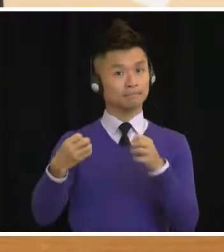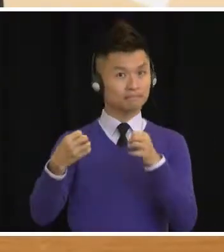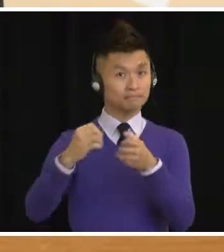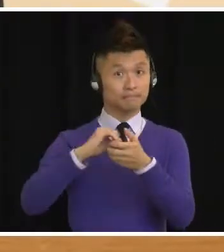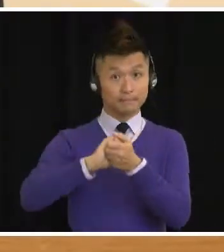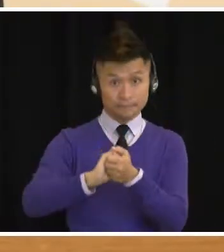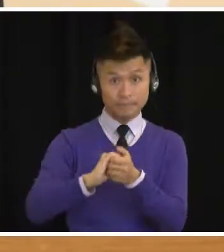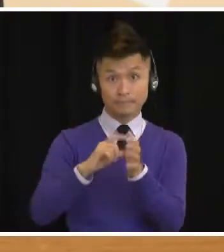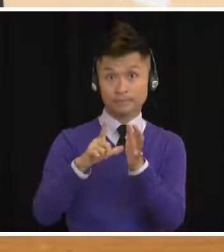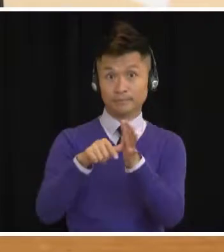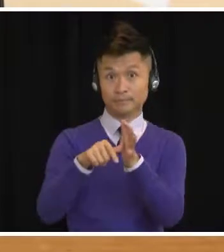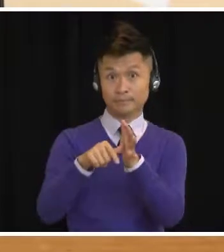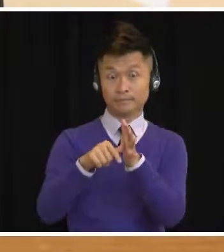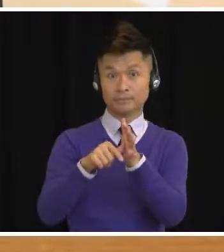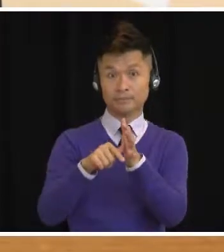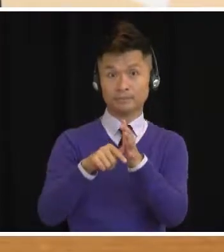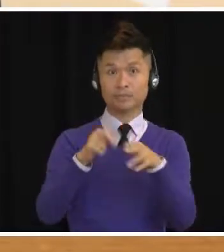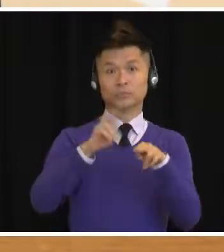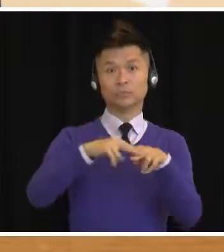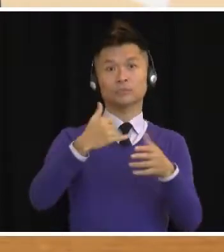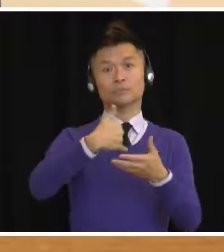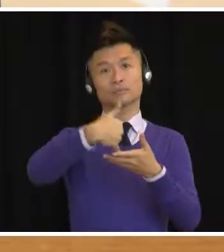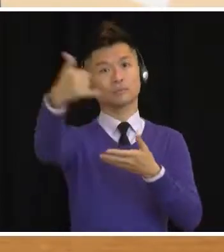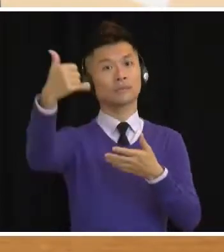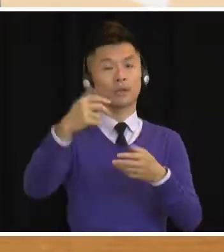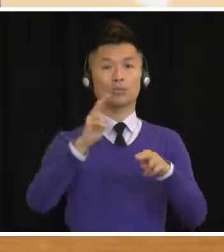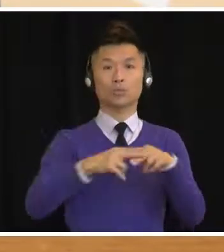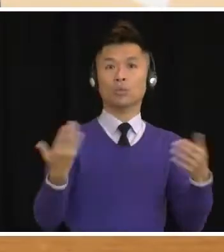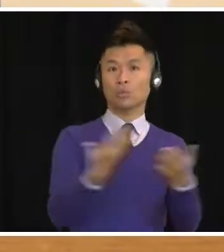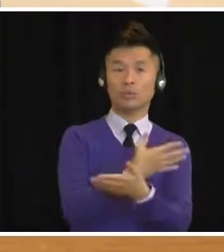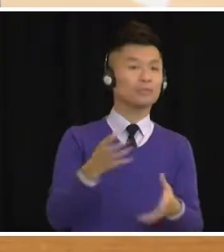You can stay where you are.